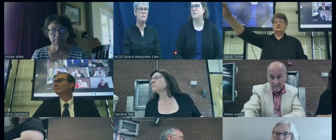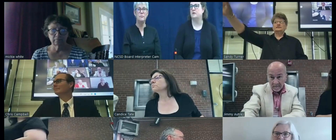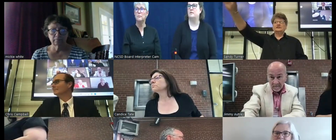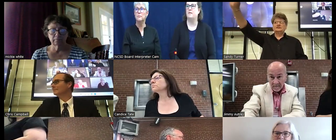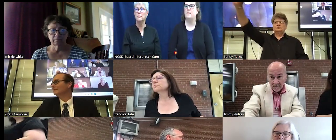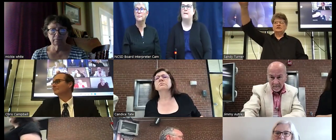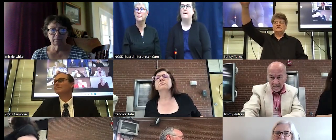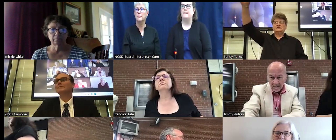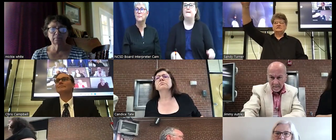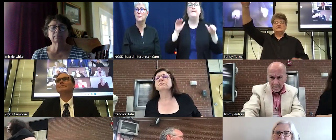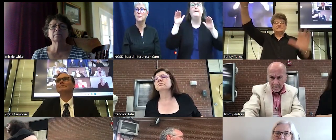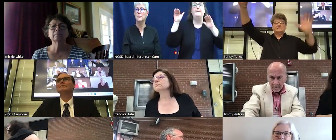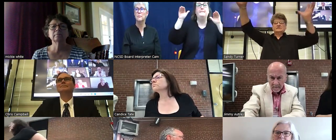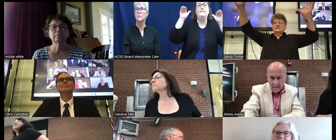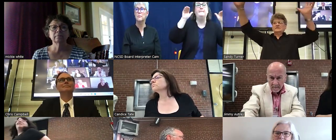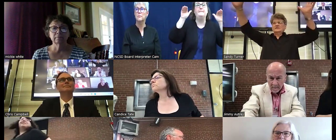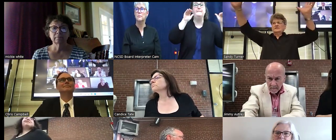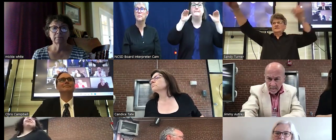Could I have your attention, please?